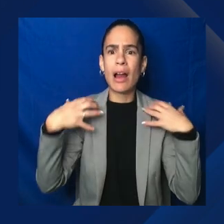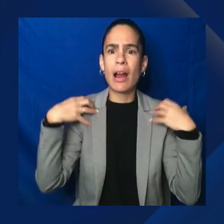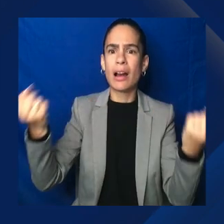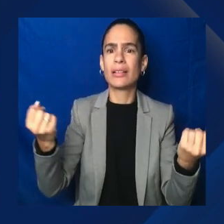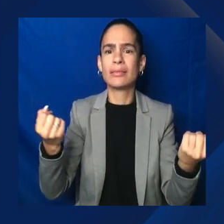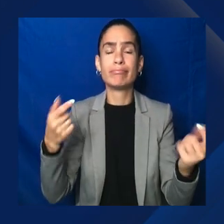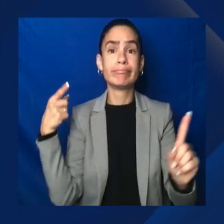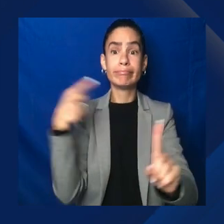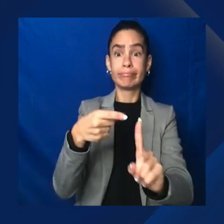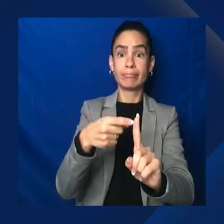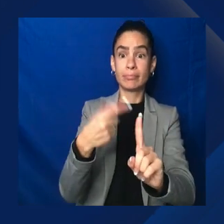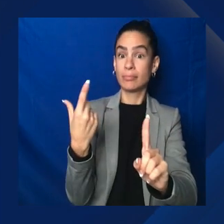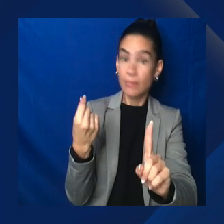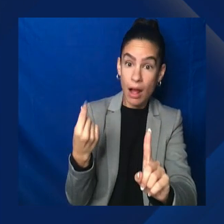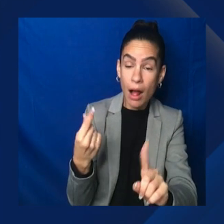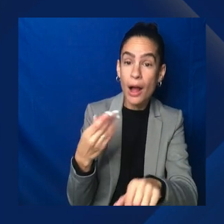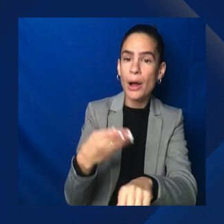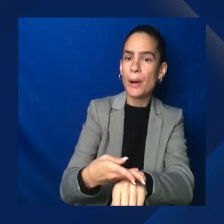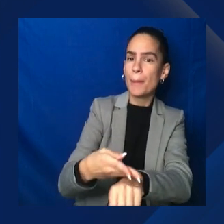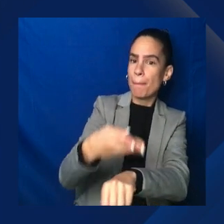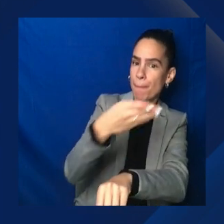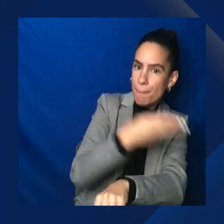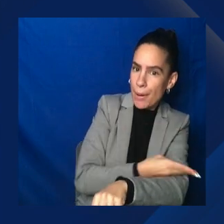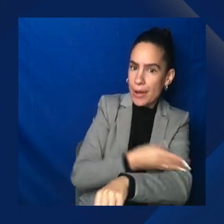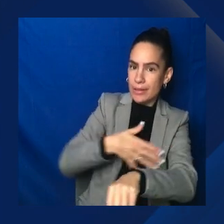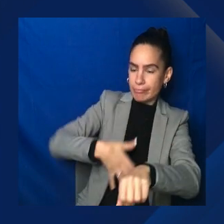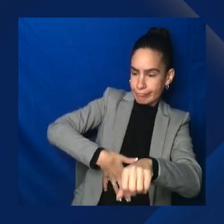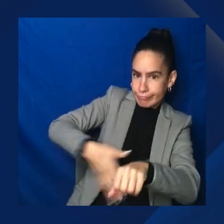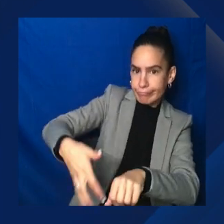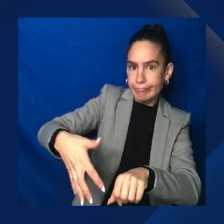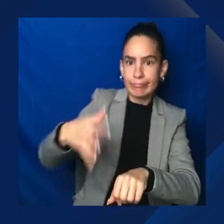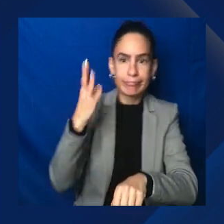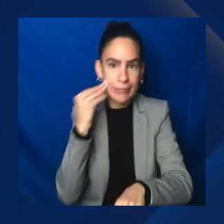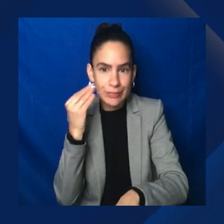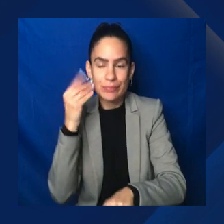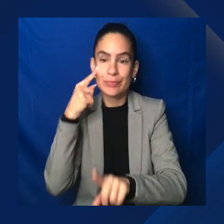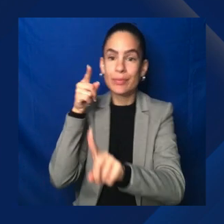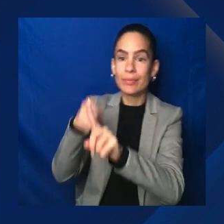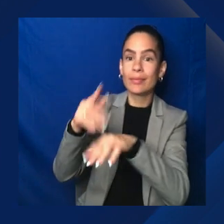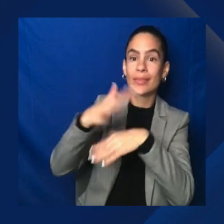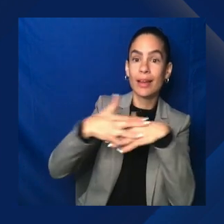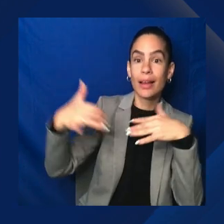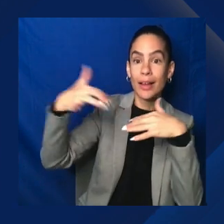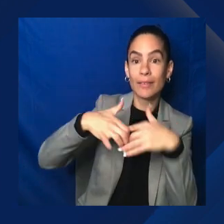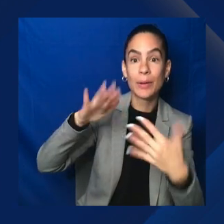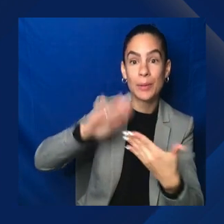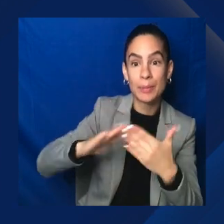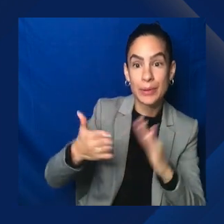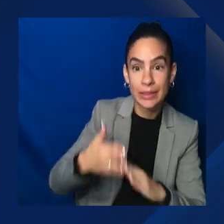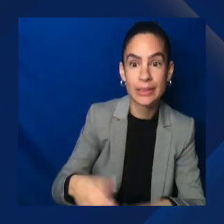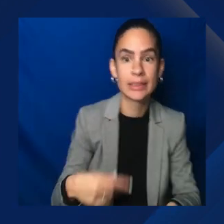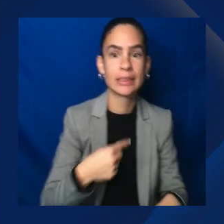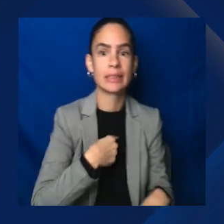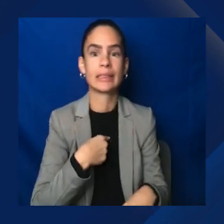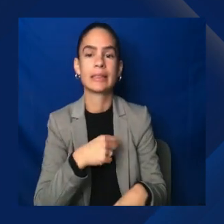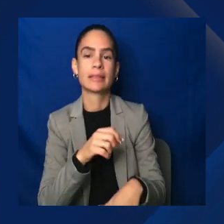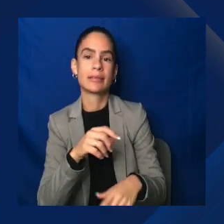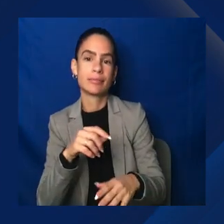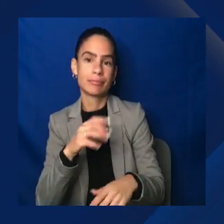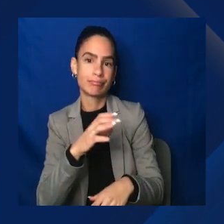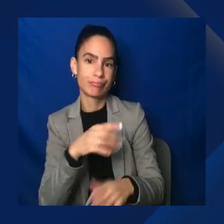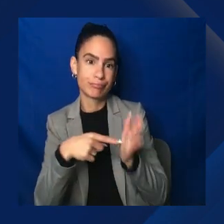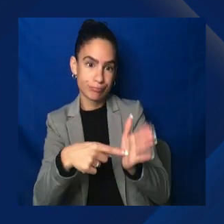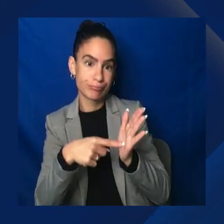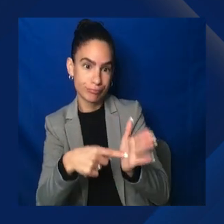American communities. I'm South Carolina State Representative J.A. Moore. The Maternal Health Action Day is